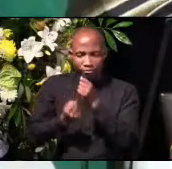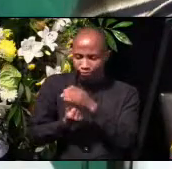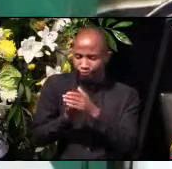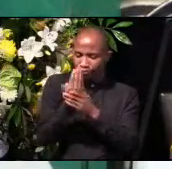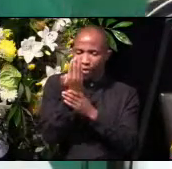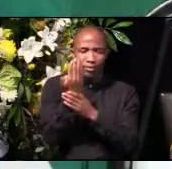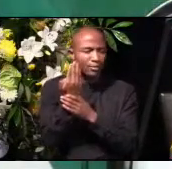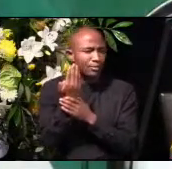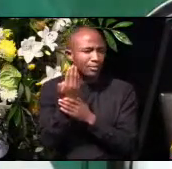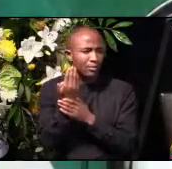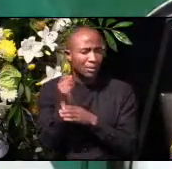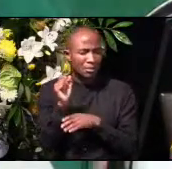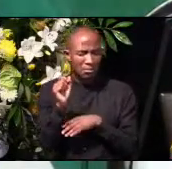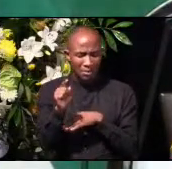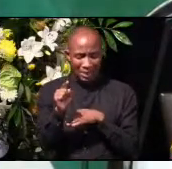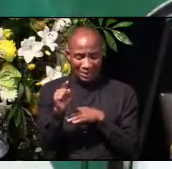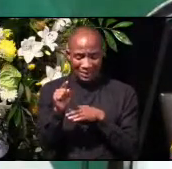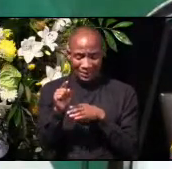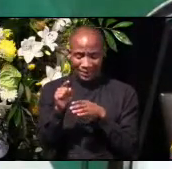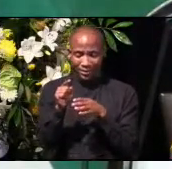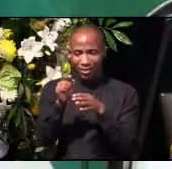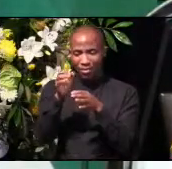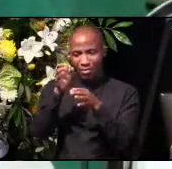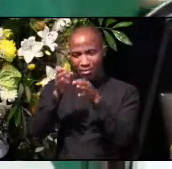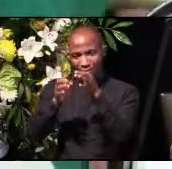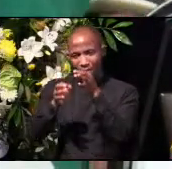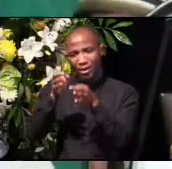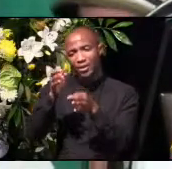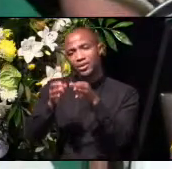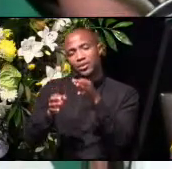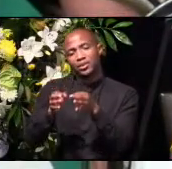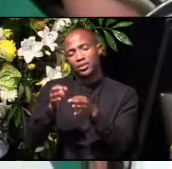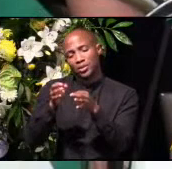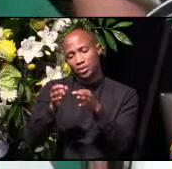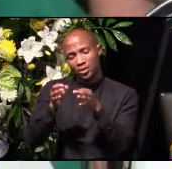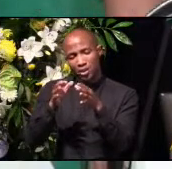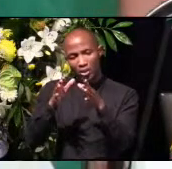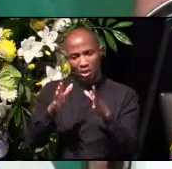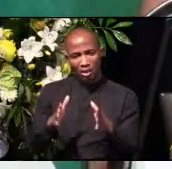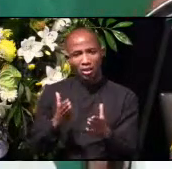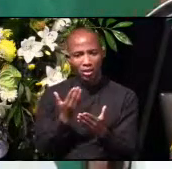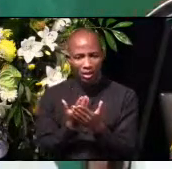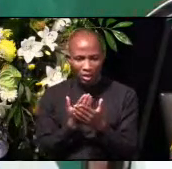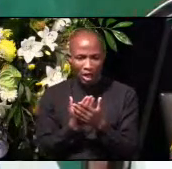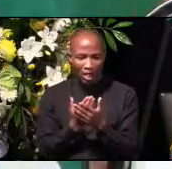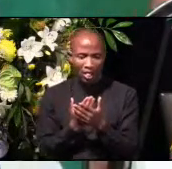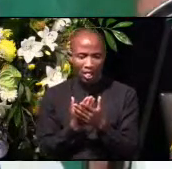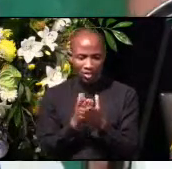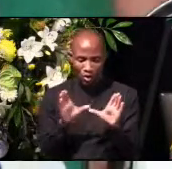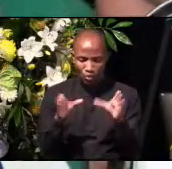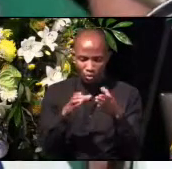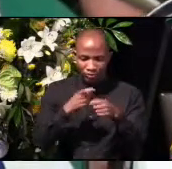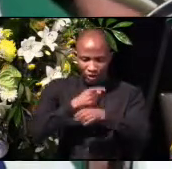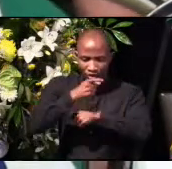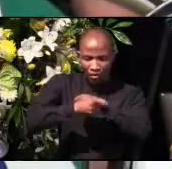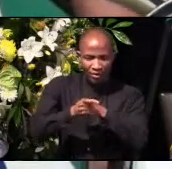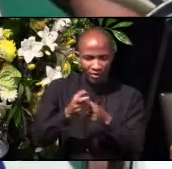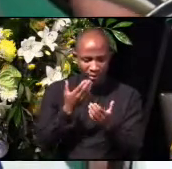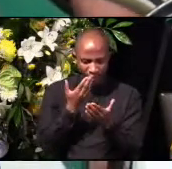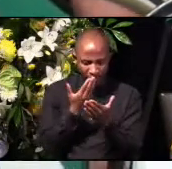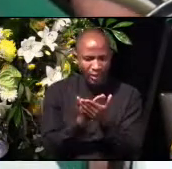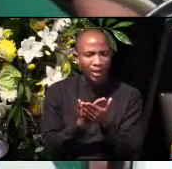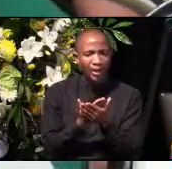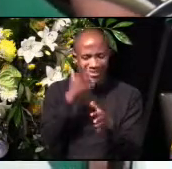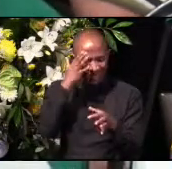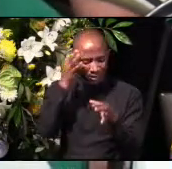but leave the political class alone to decide in congresses who should